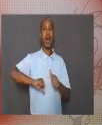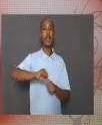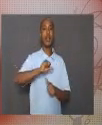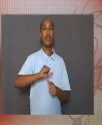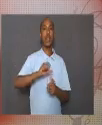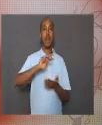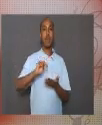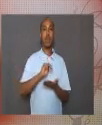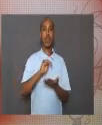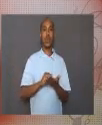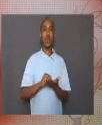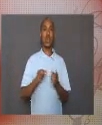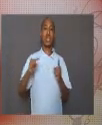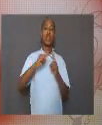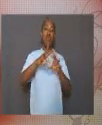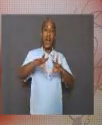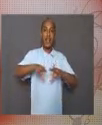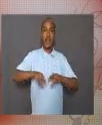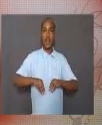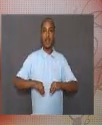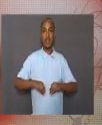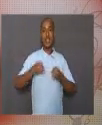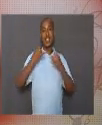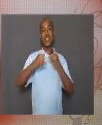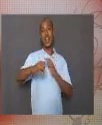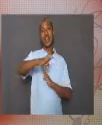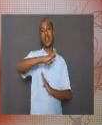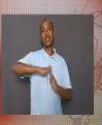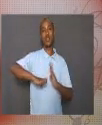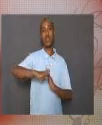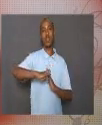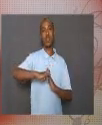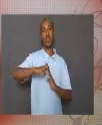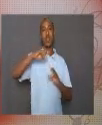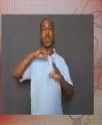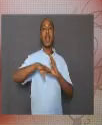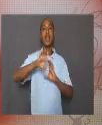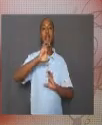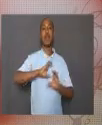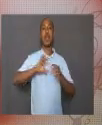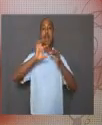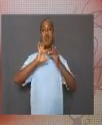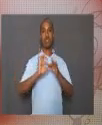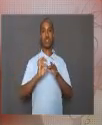a molecule to attract the shared electrons in the chemical